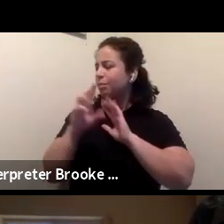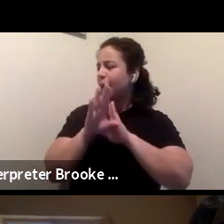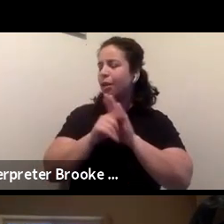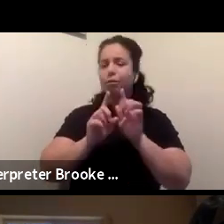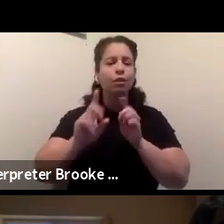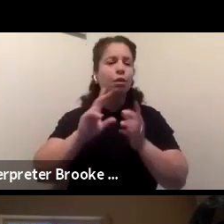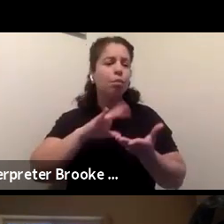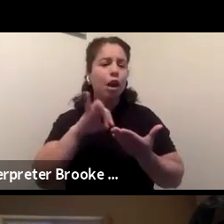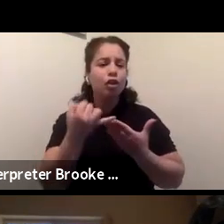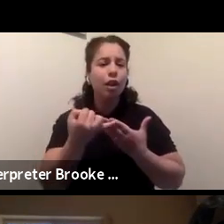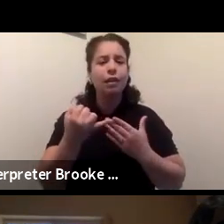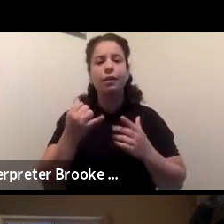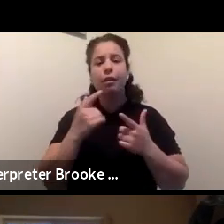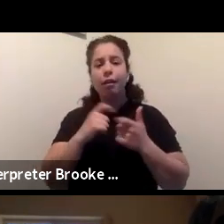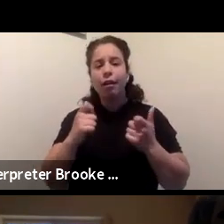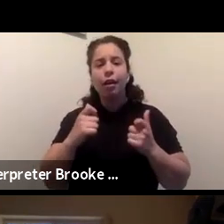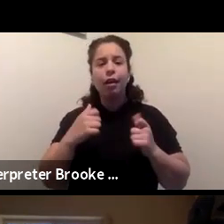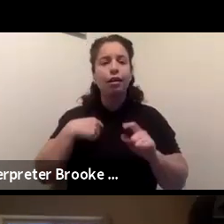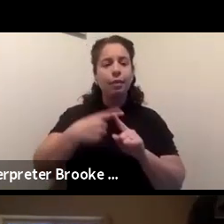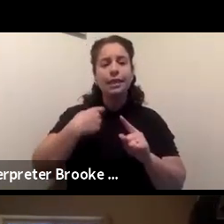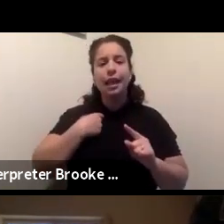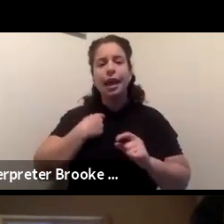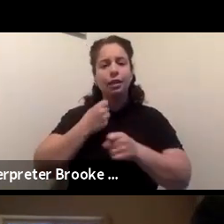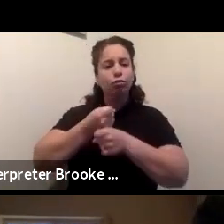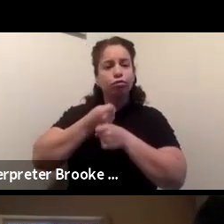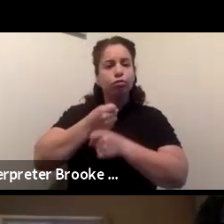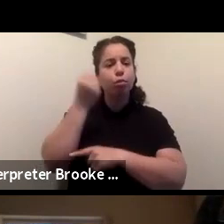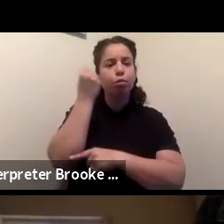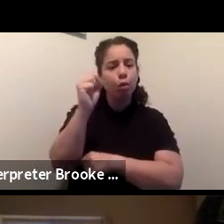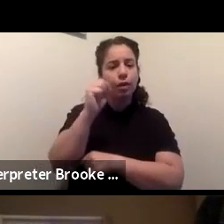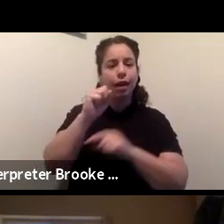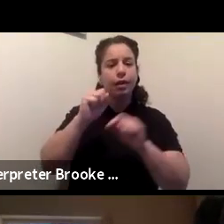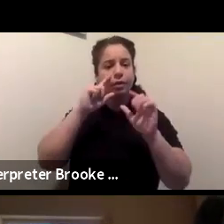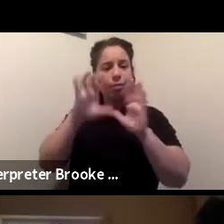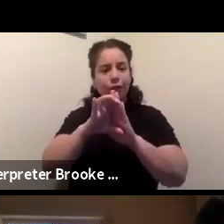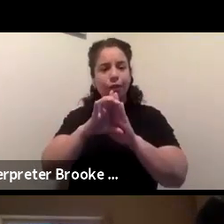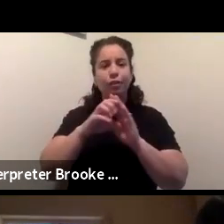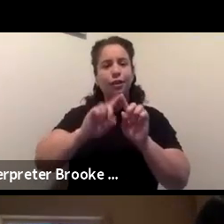is life sign from the protests, and the ghost-like